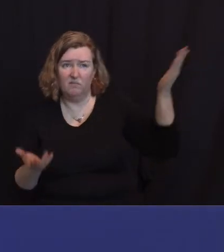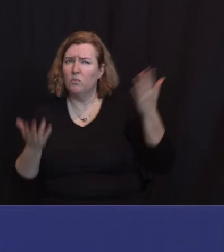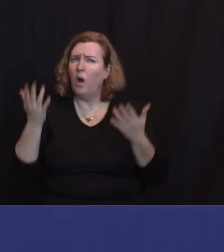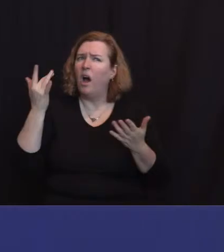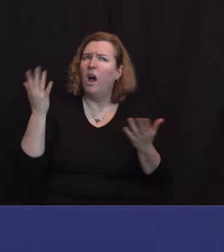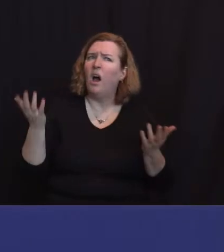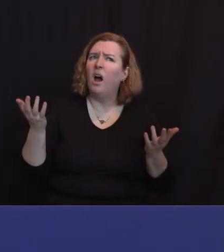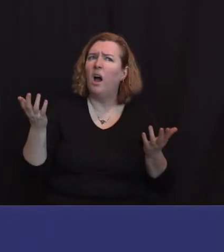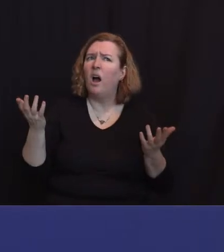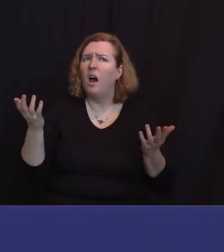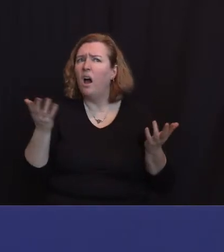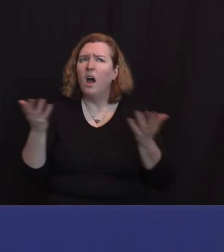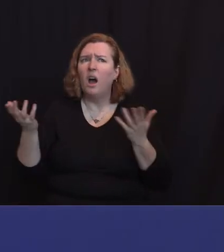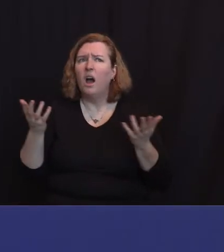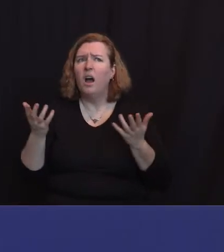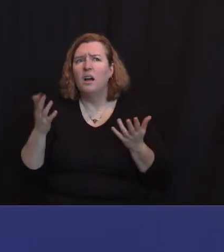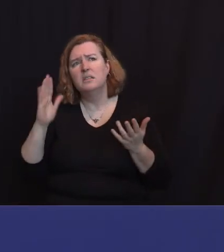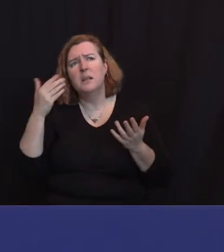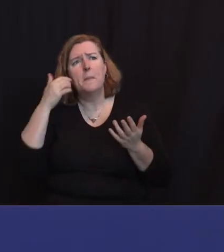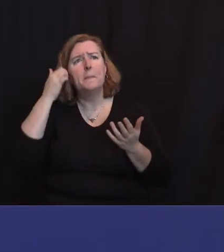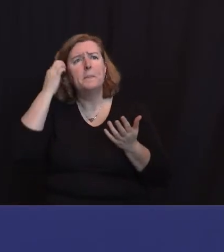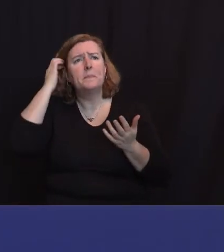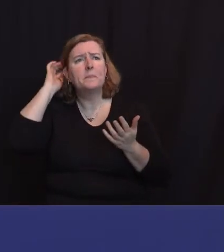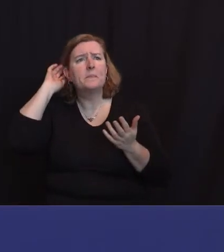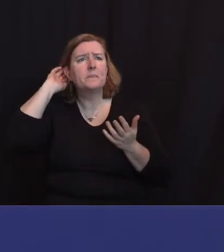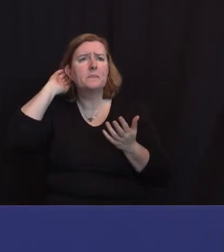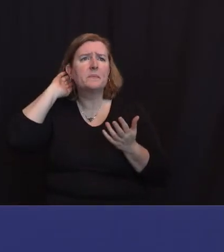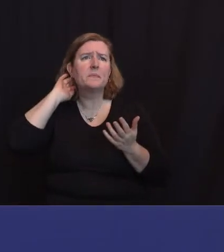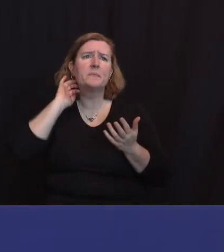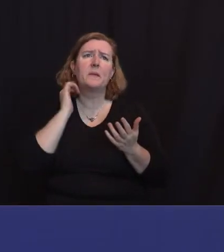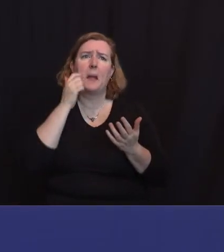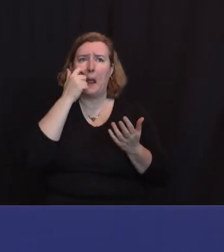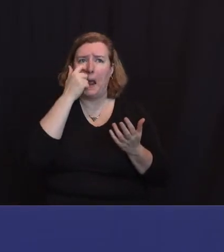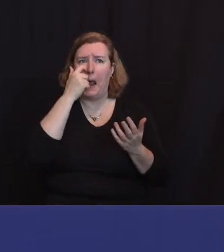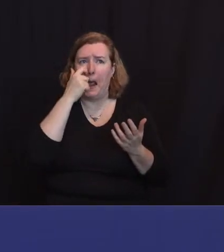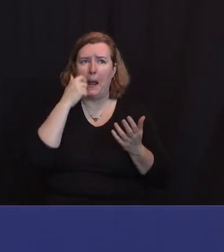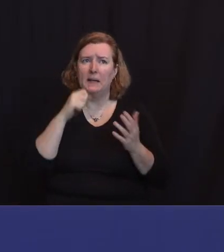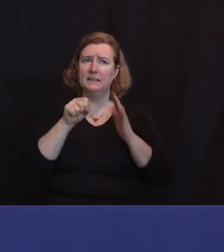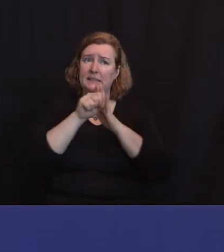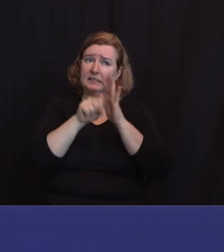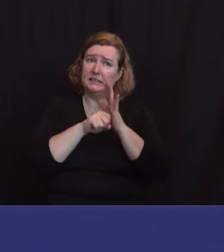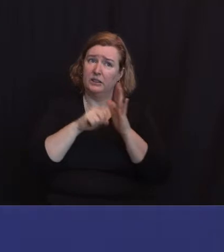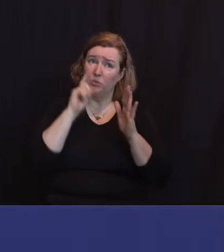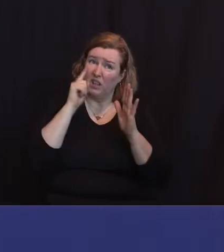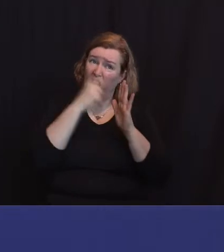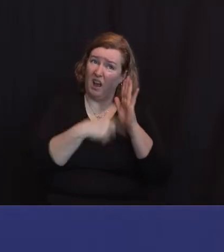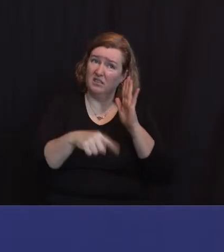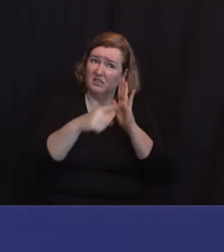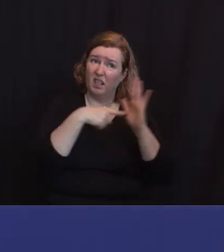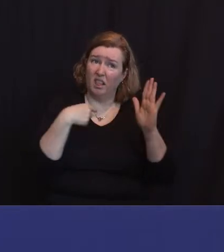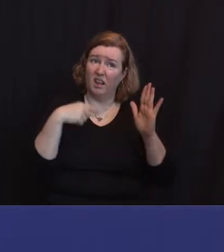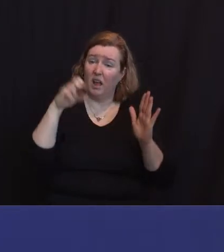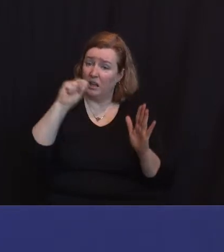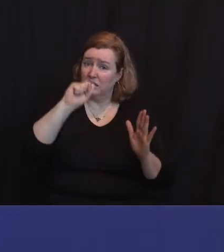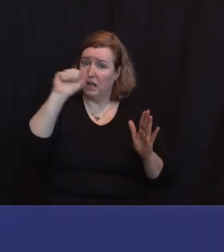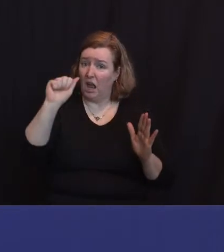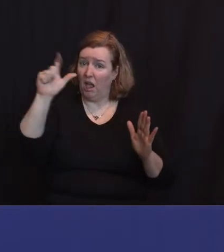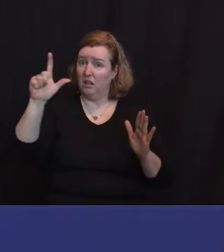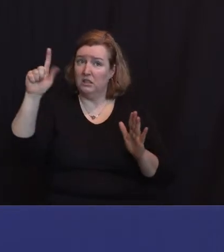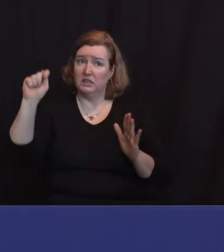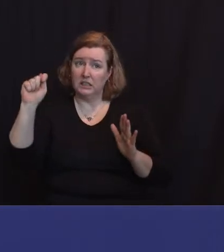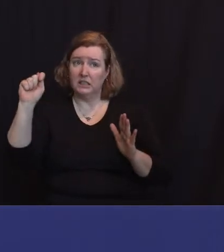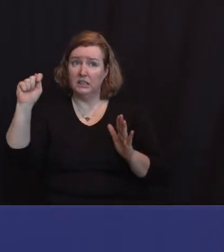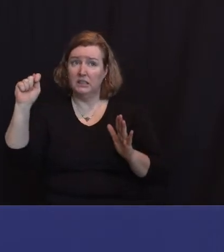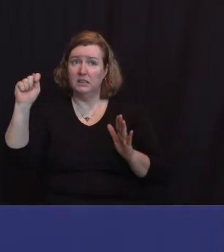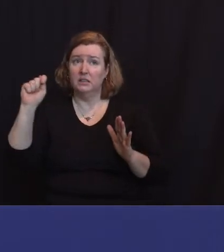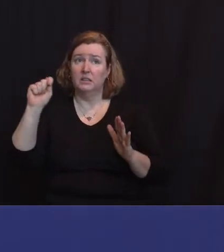top thing that we're looking at? Will the state cancel spring standardized testing this year in light of the U.S. Department of